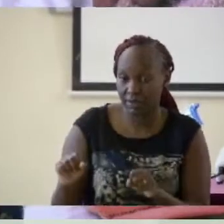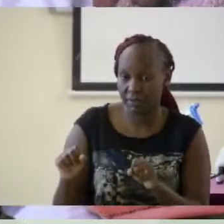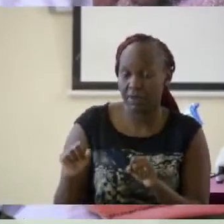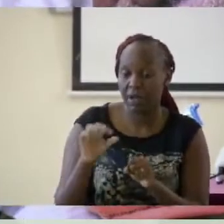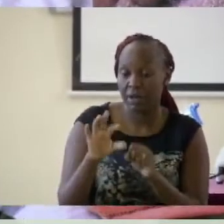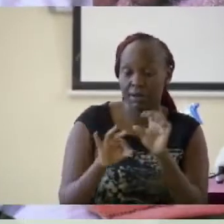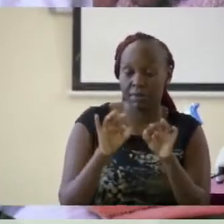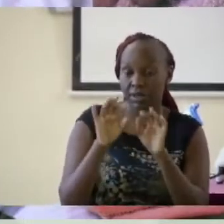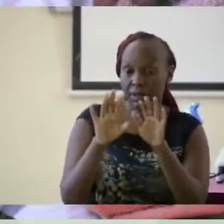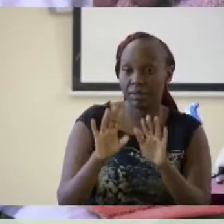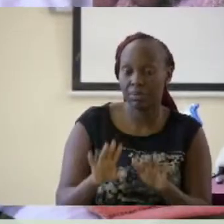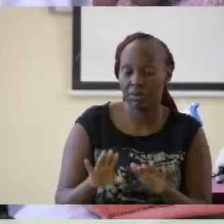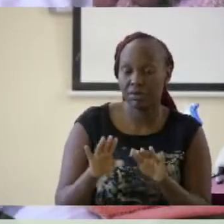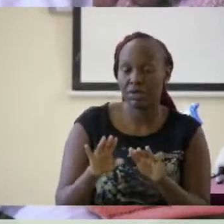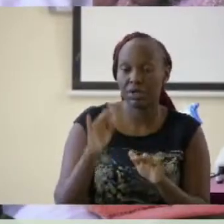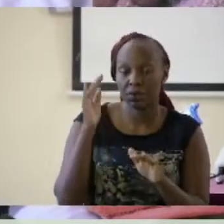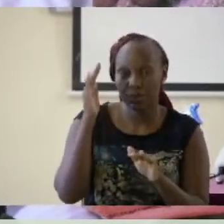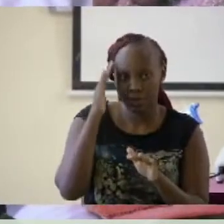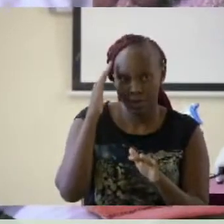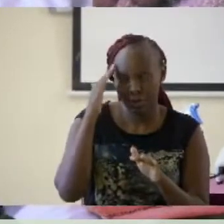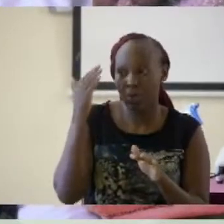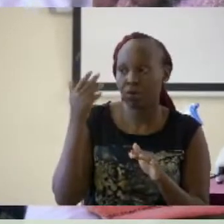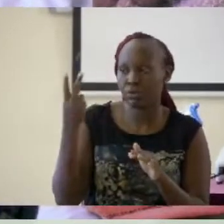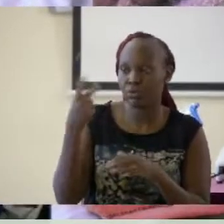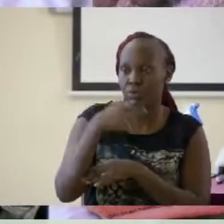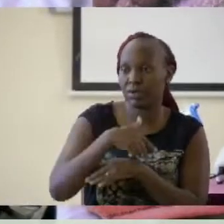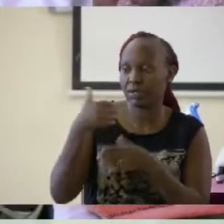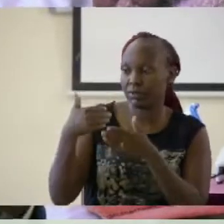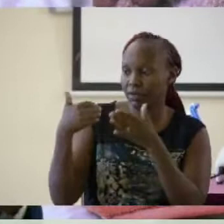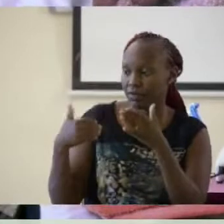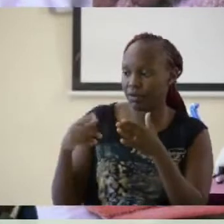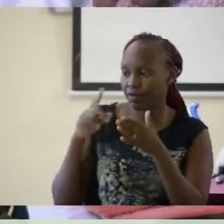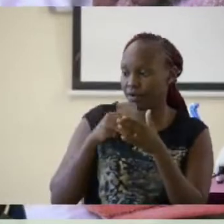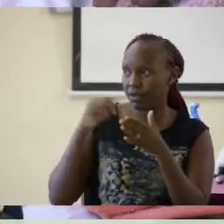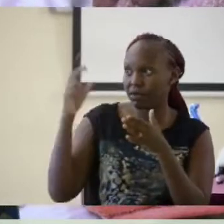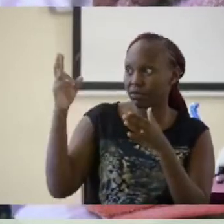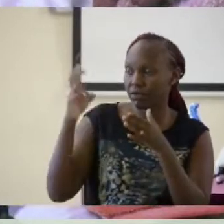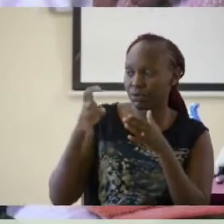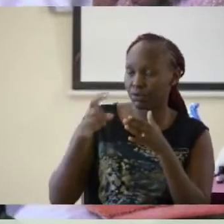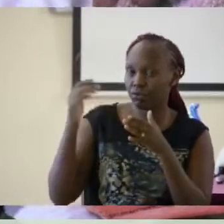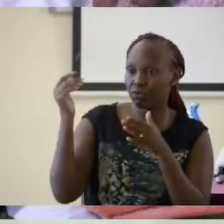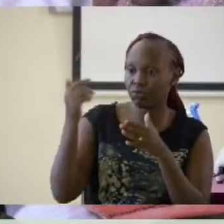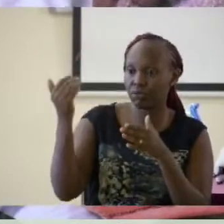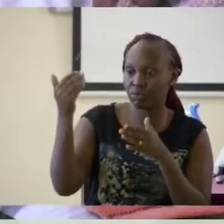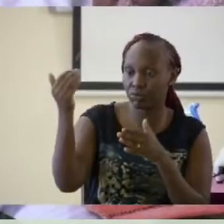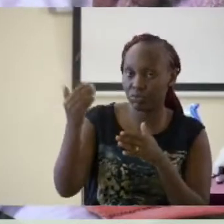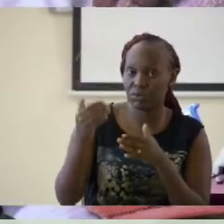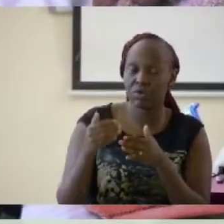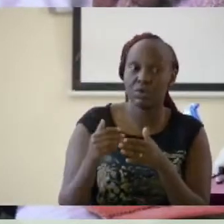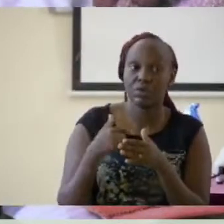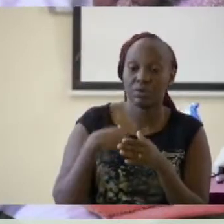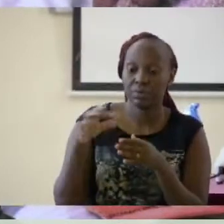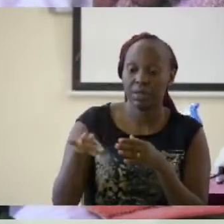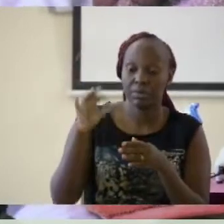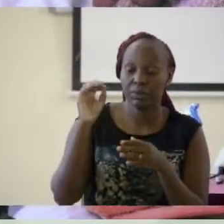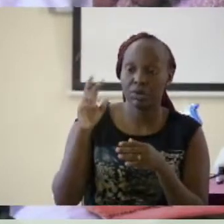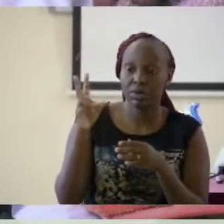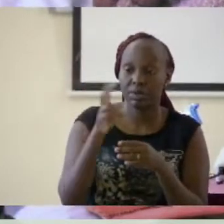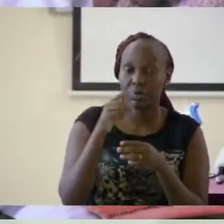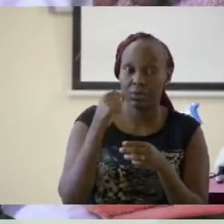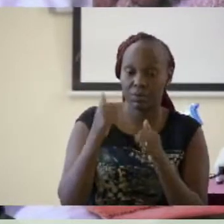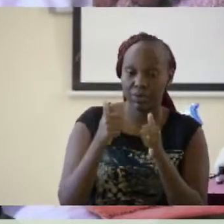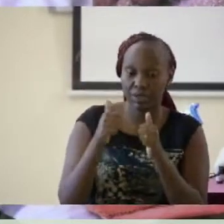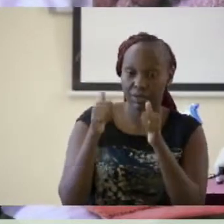ones because we are all lawyers and we've spoken all these issues for long. I'll point those issues that have been rarely spoken